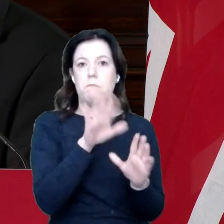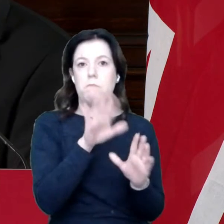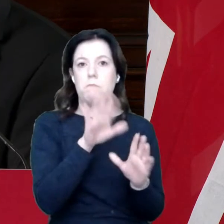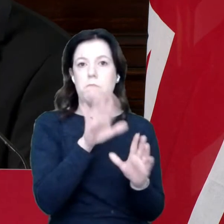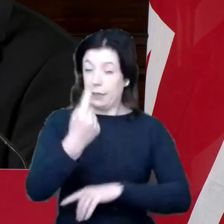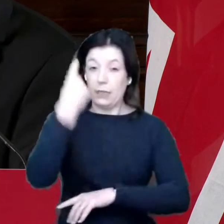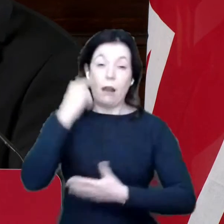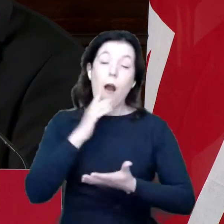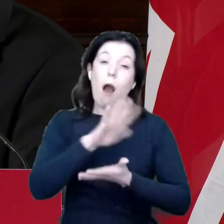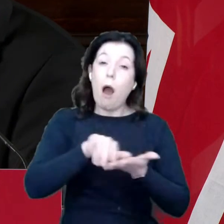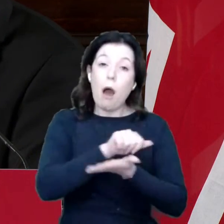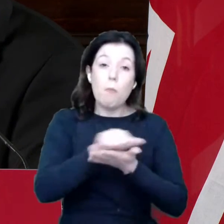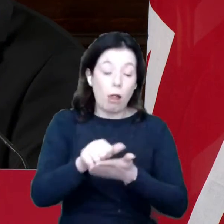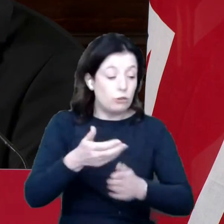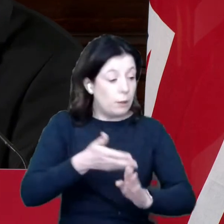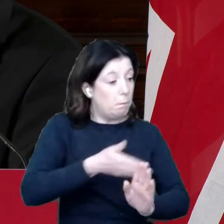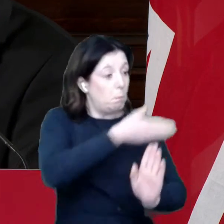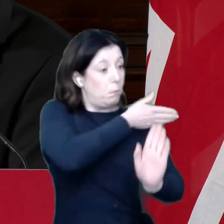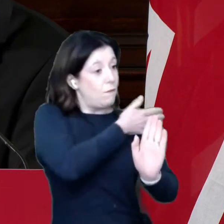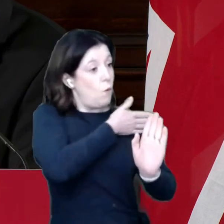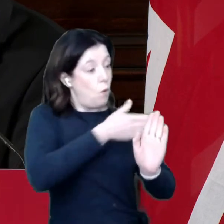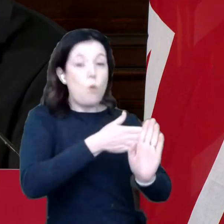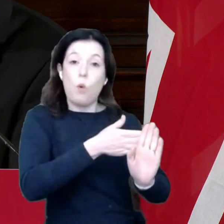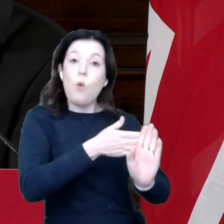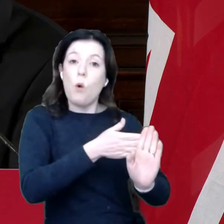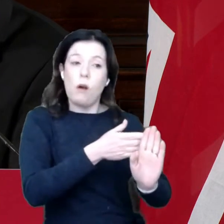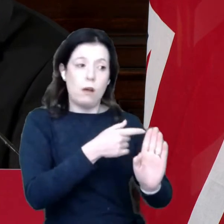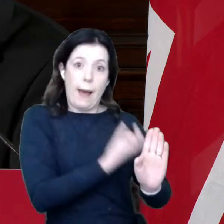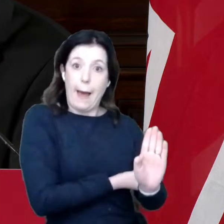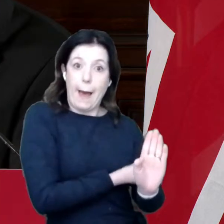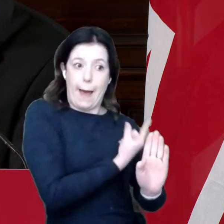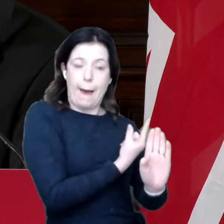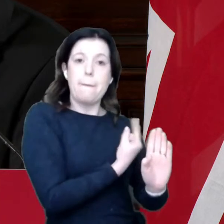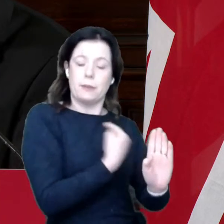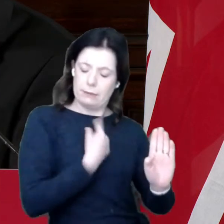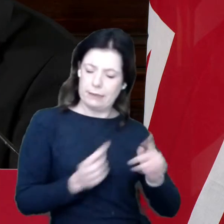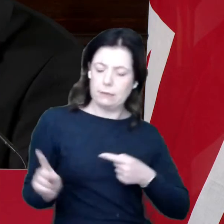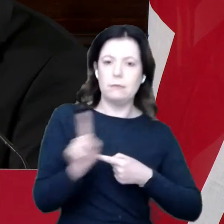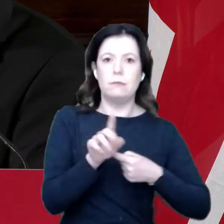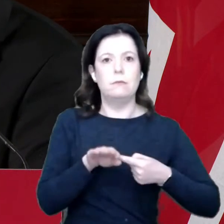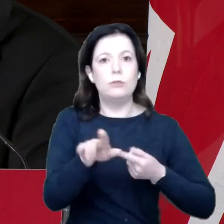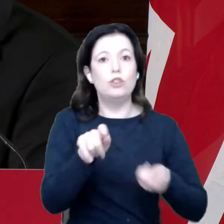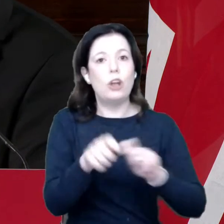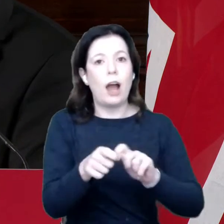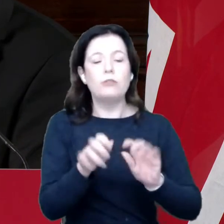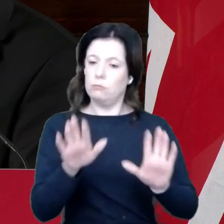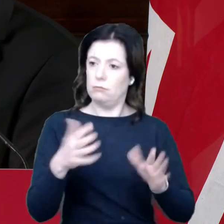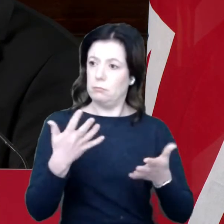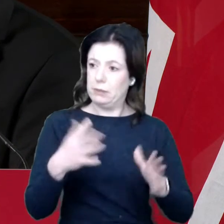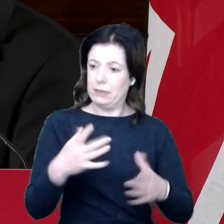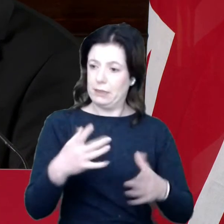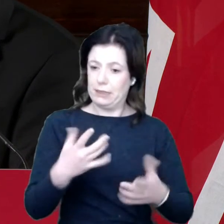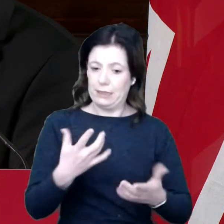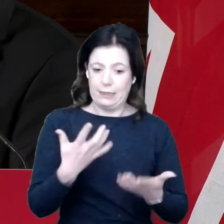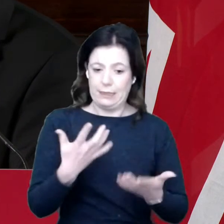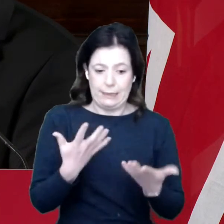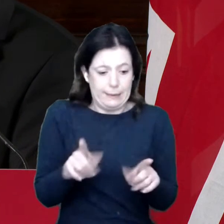gone before. And that's why I said what I said this morning, and I stand by those words. But look, very, very important that we're clear